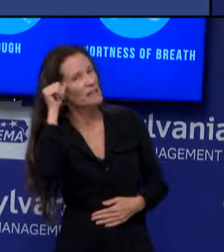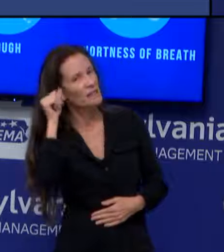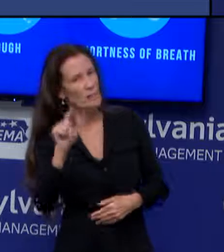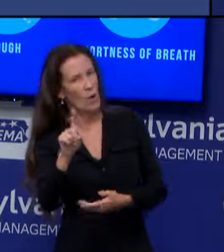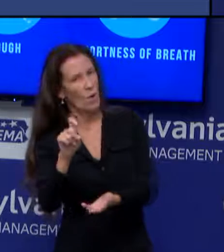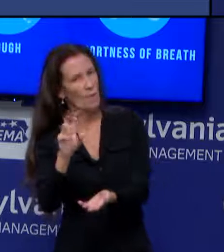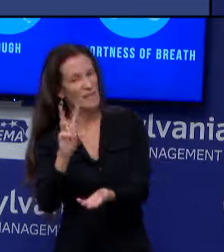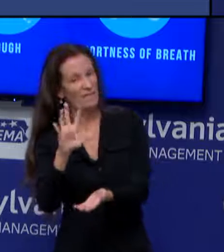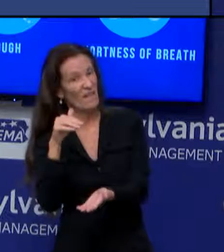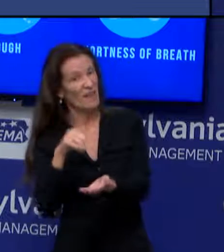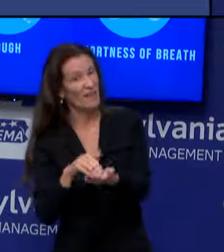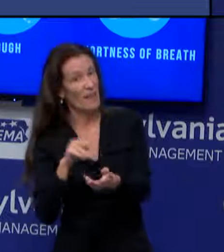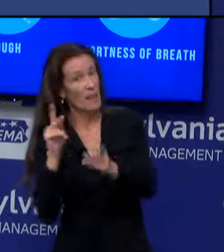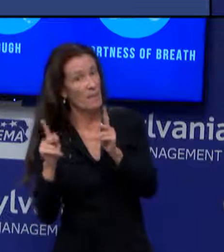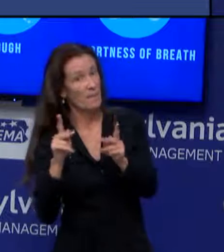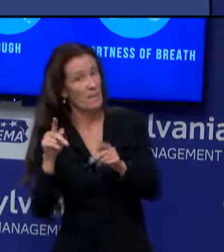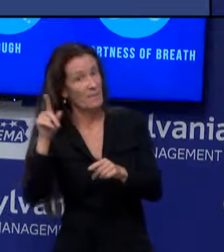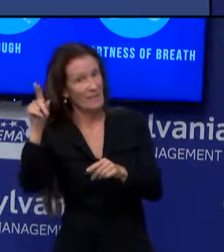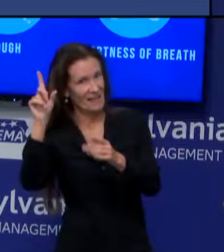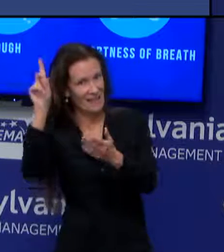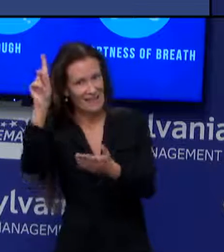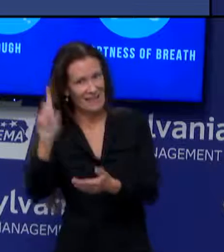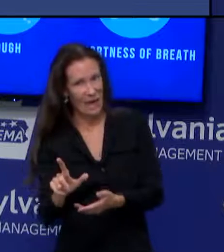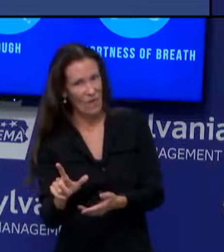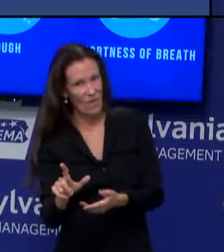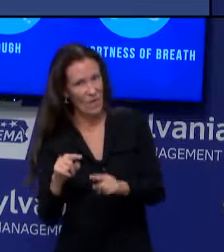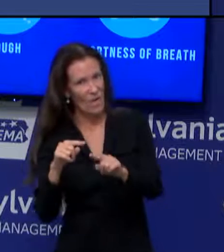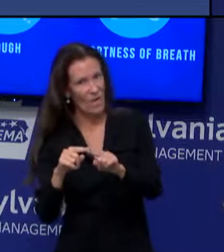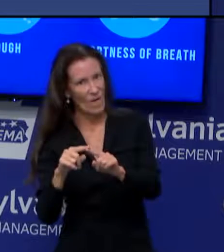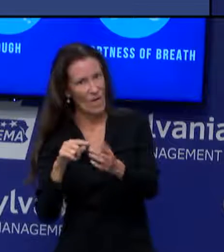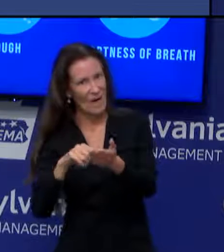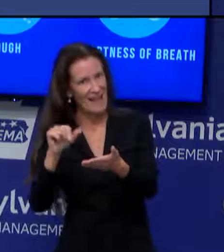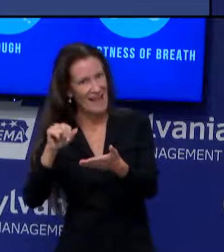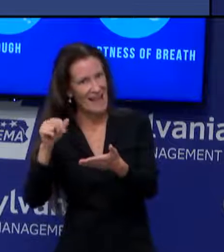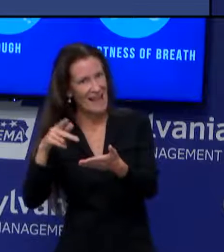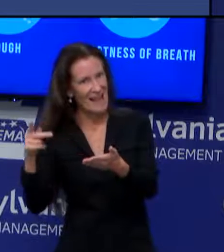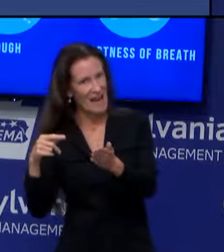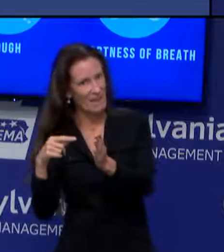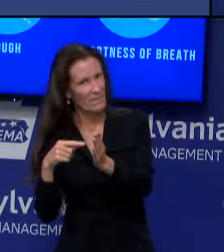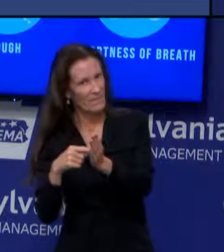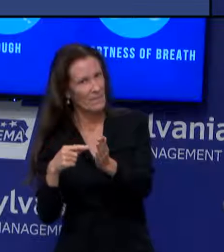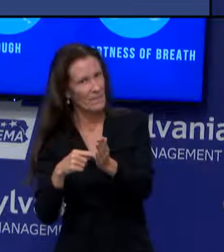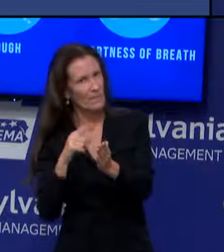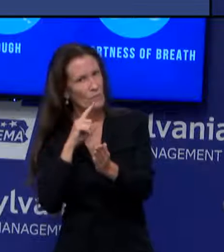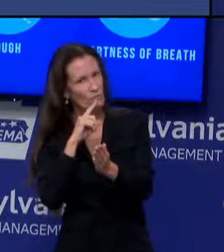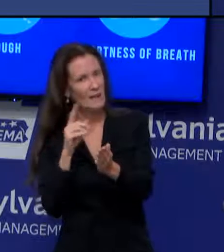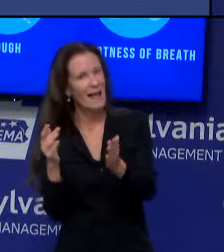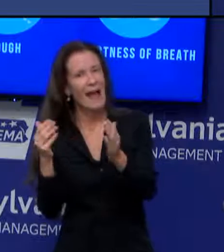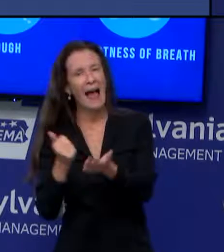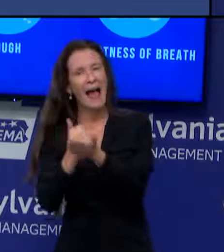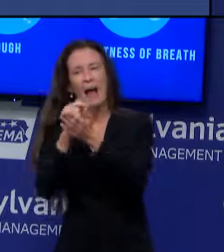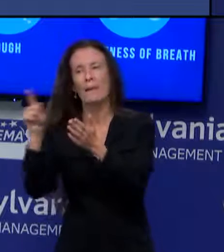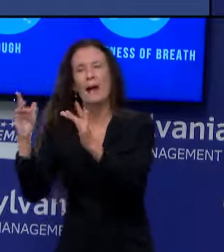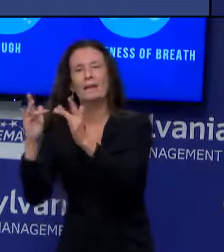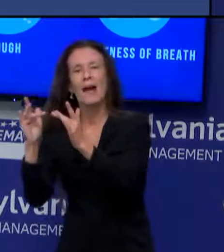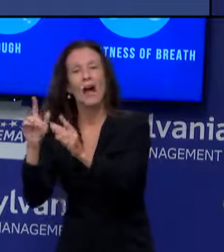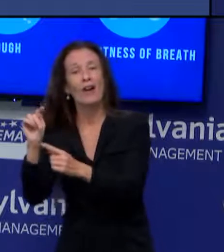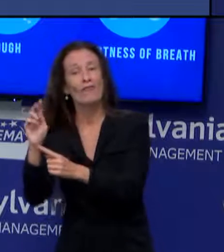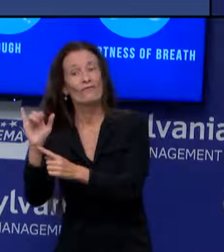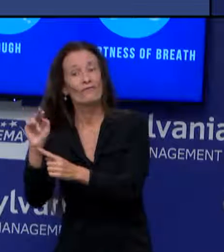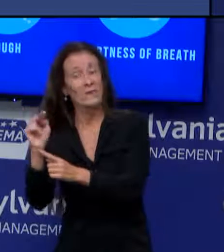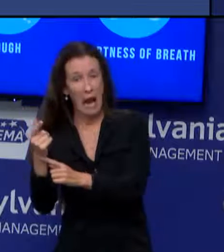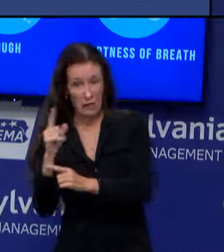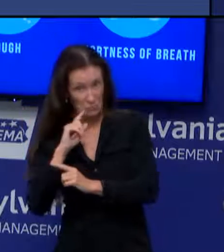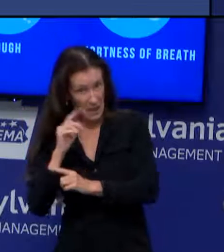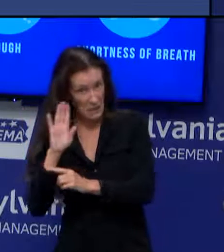you were just discussing. Obviously, the goal is to boost the state's contact tracing efforts through that app. Have you seen any evidence so far that the app is doing